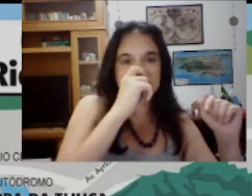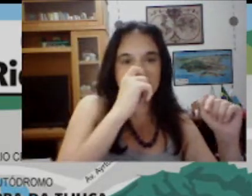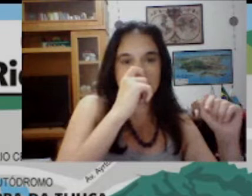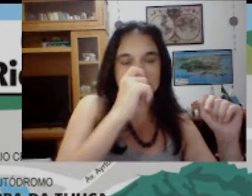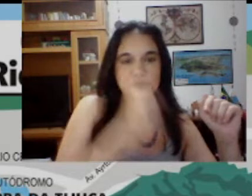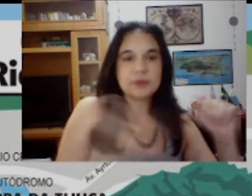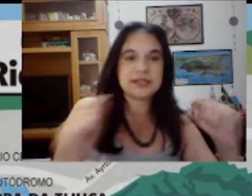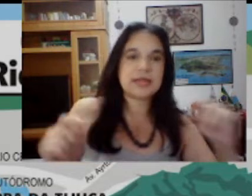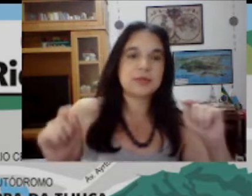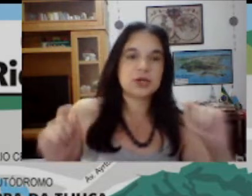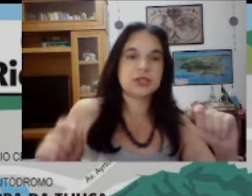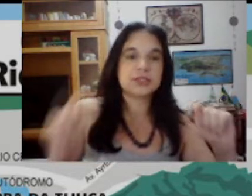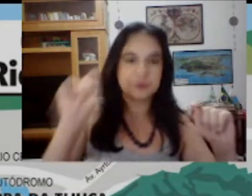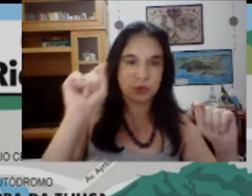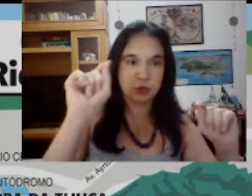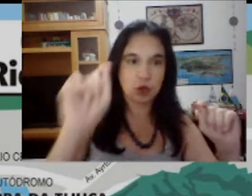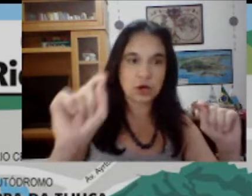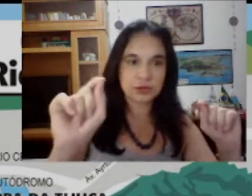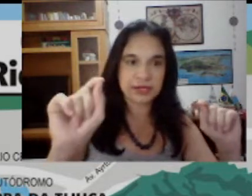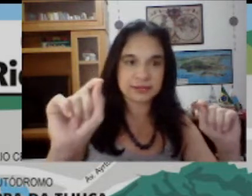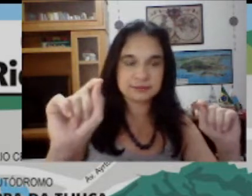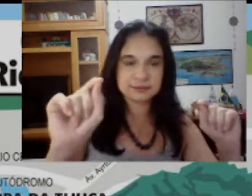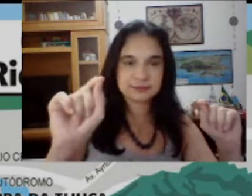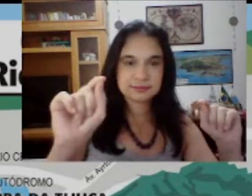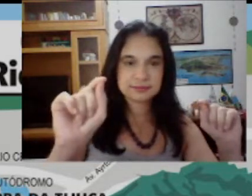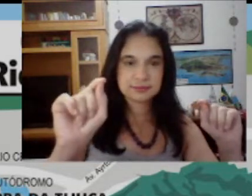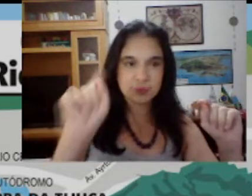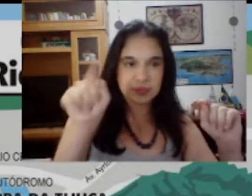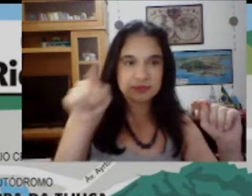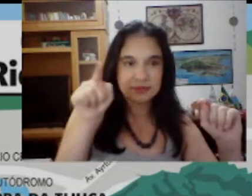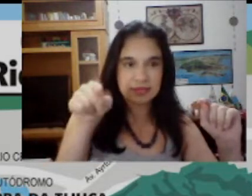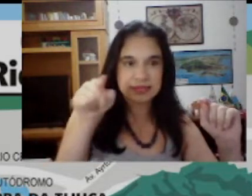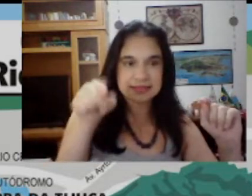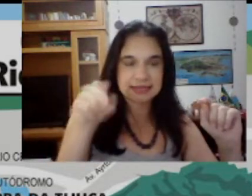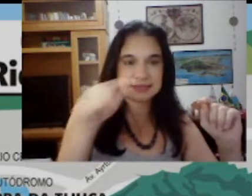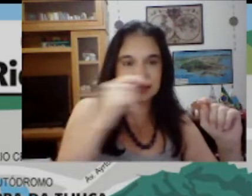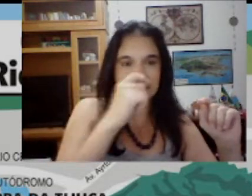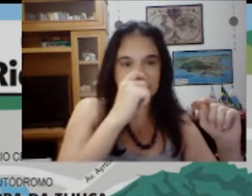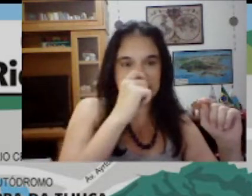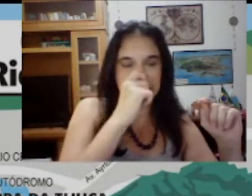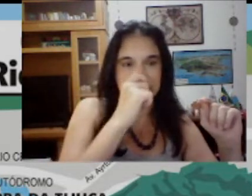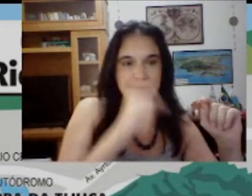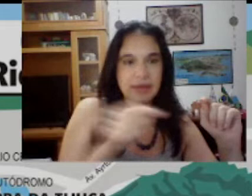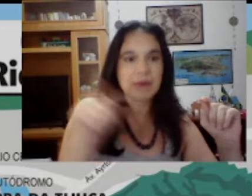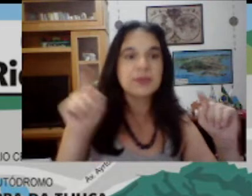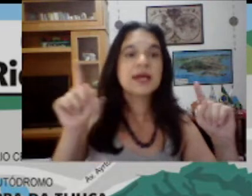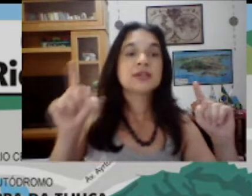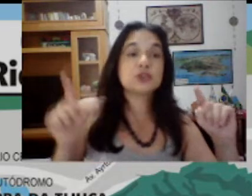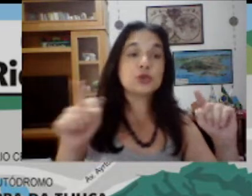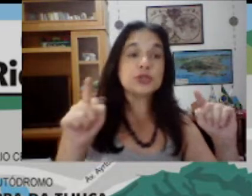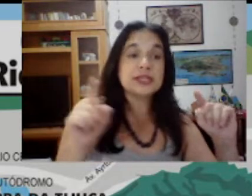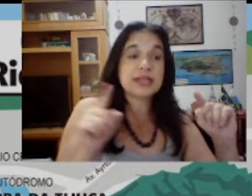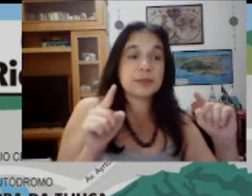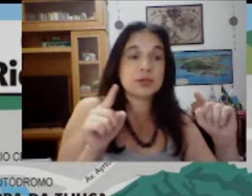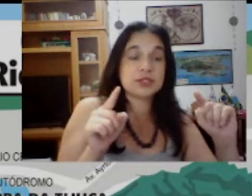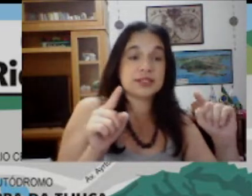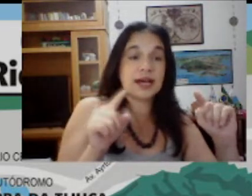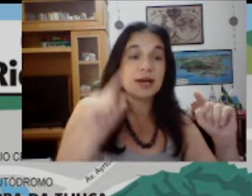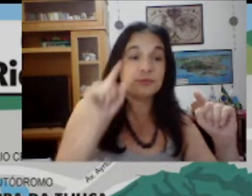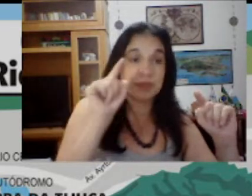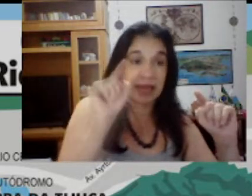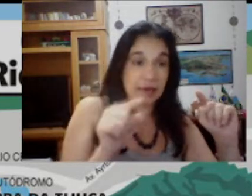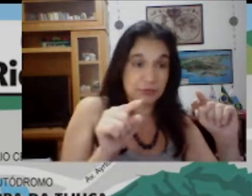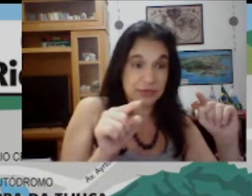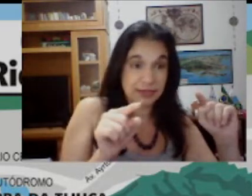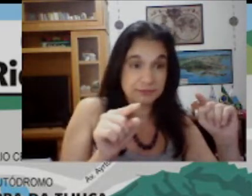which goes from the neighborhood of Gloria, you can, that it says right here in the map, to the neighborhood